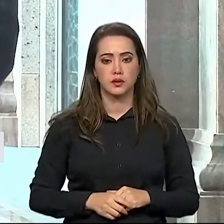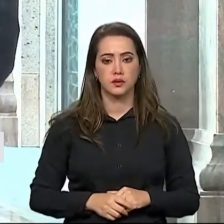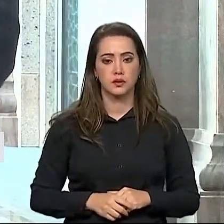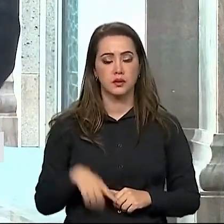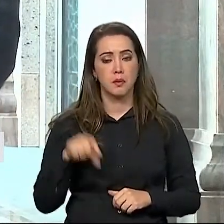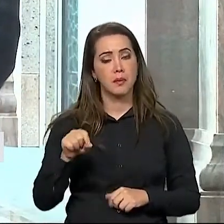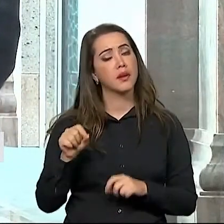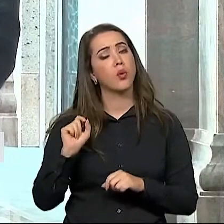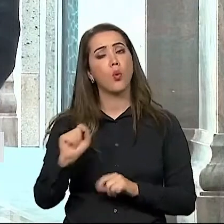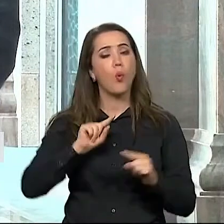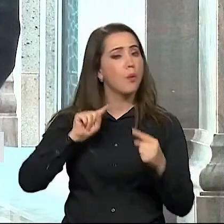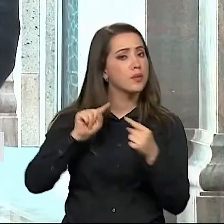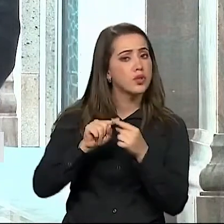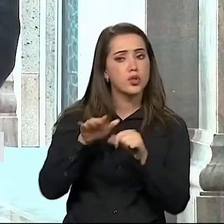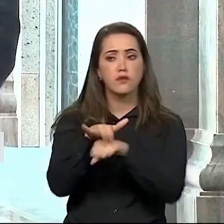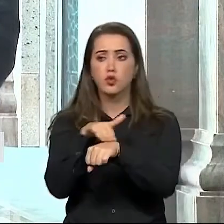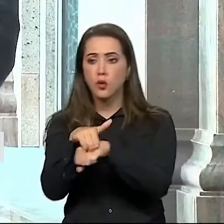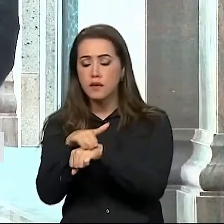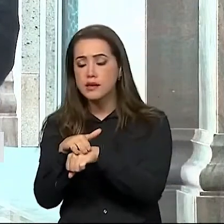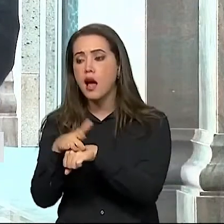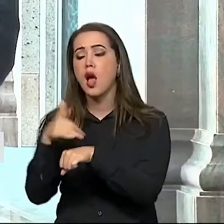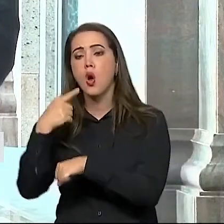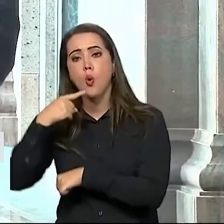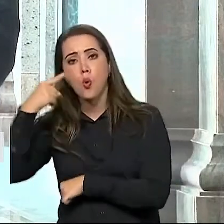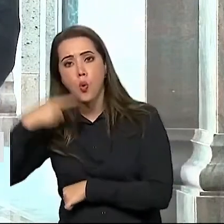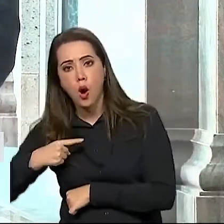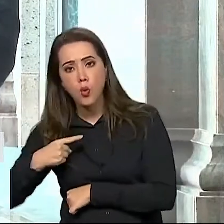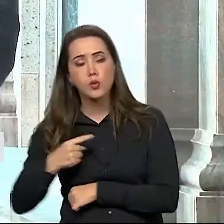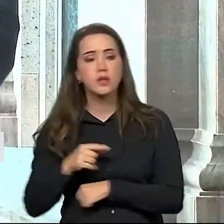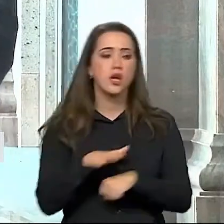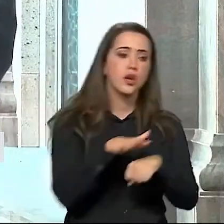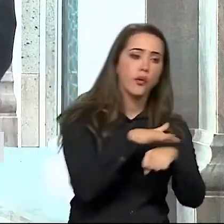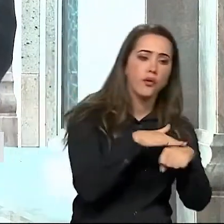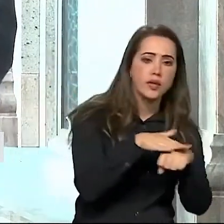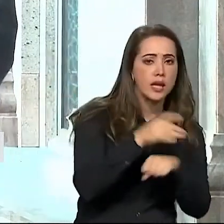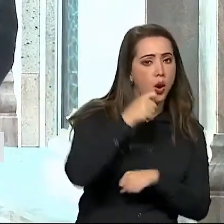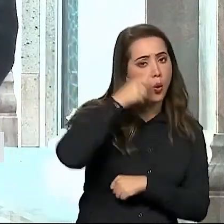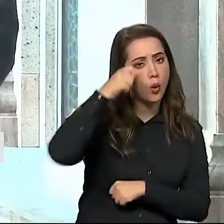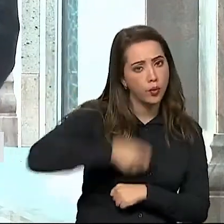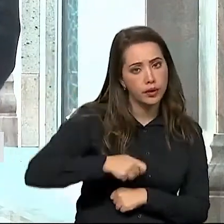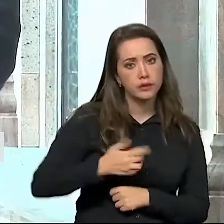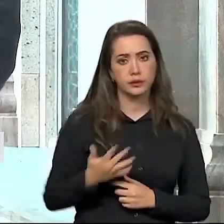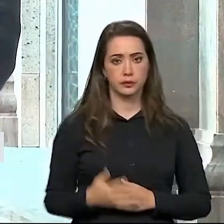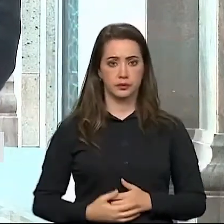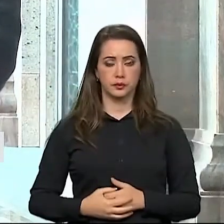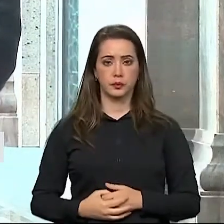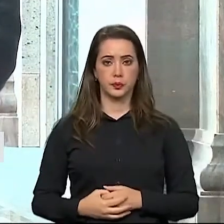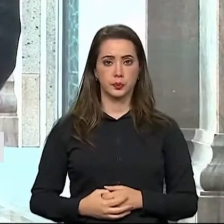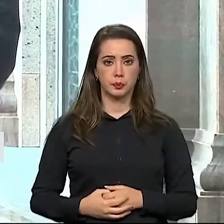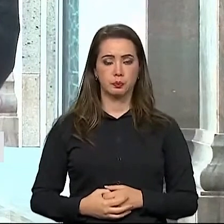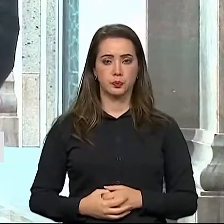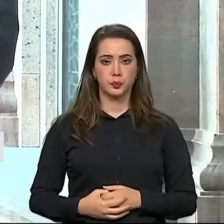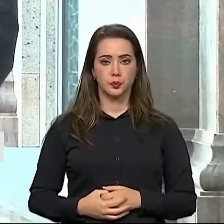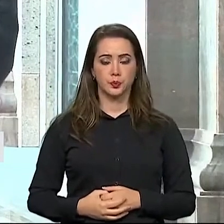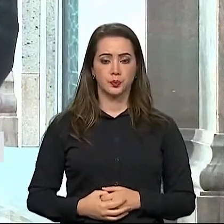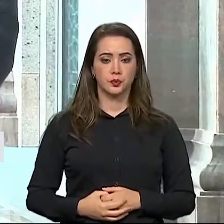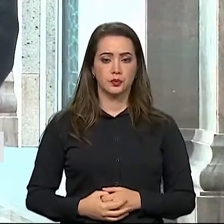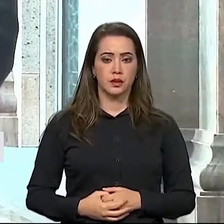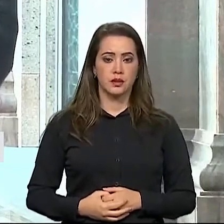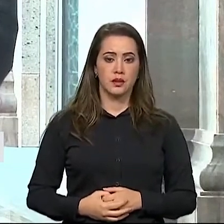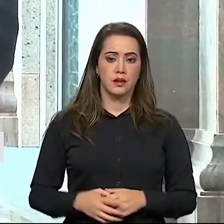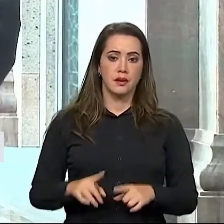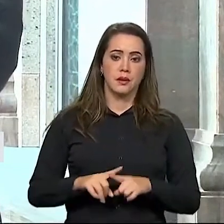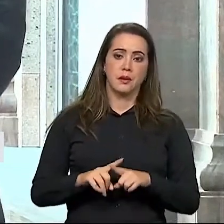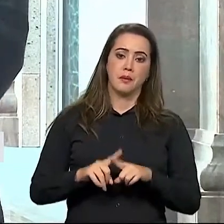Para conversarmos tanto com a Rússia quanto com a Ucrânia. And we should talk together and with Russia and also with Ukraine.